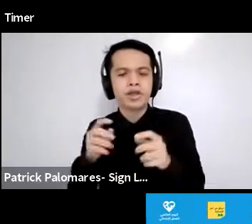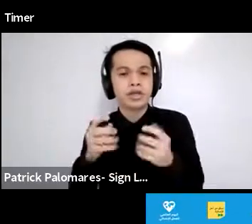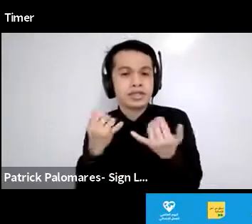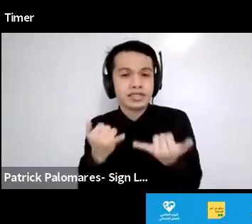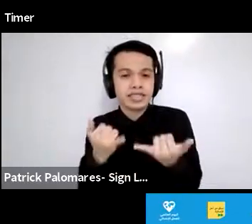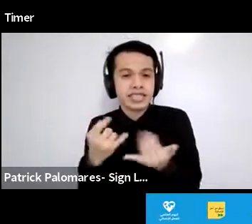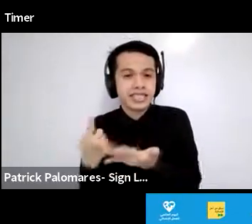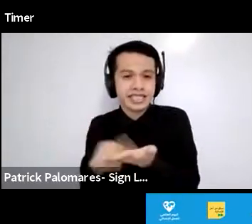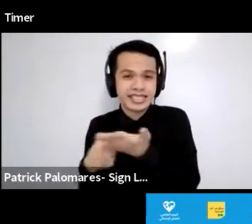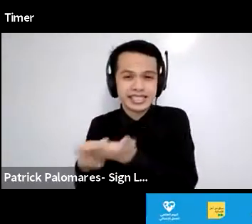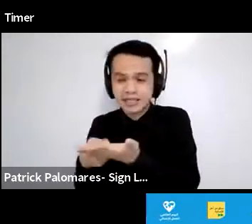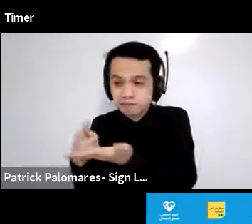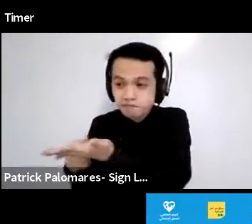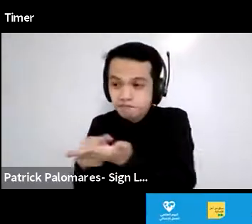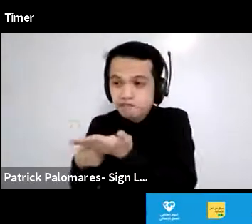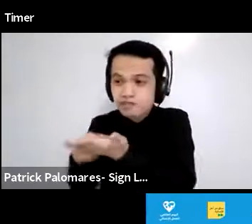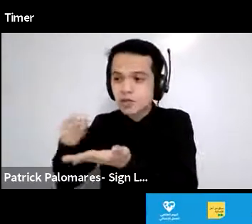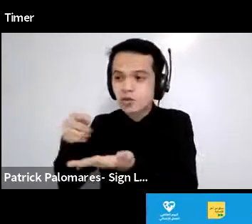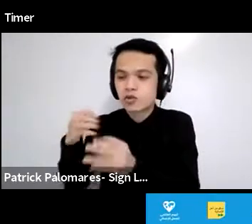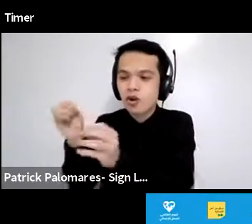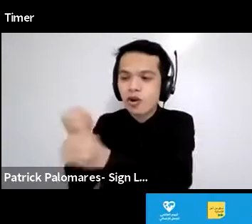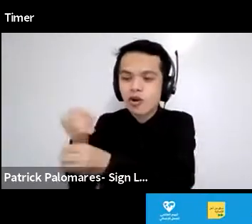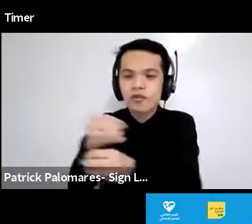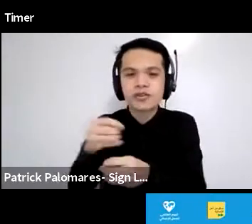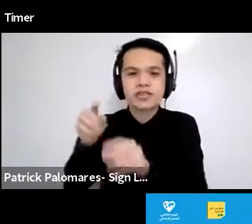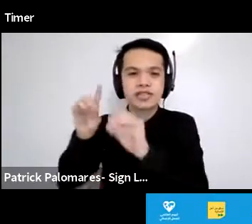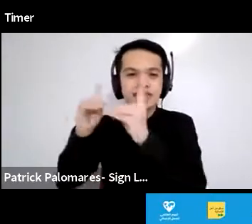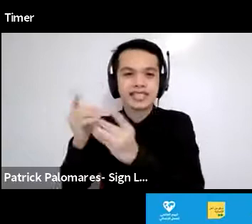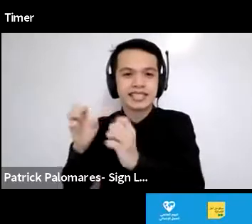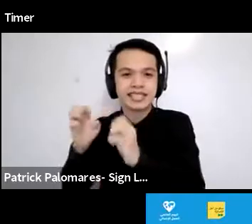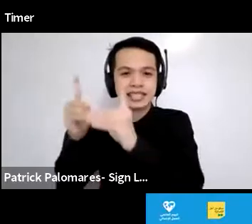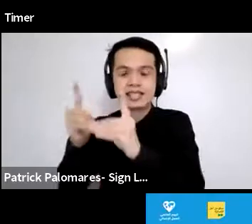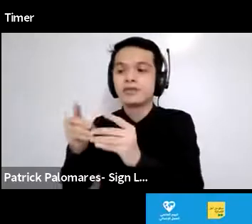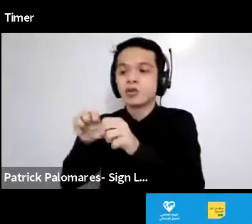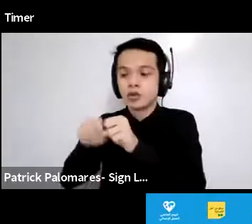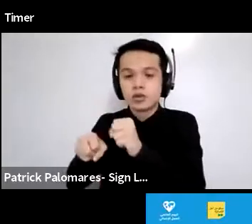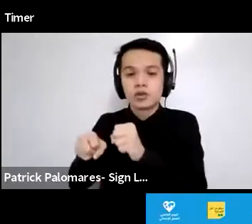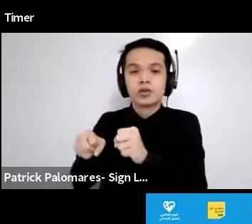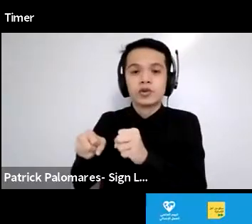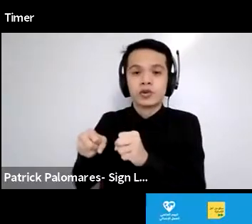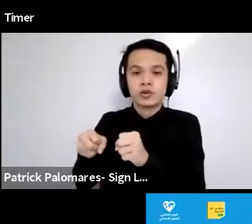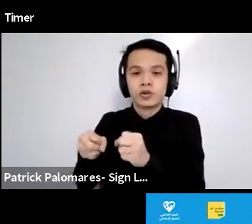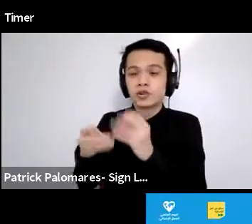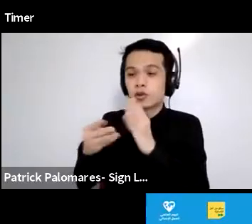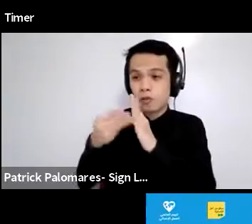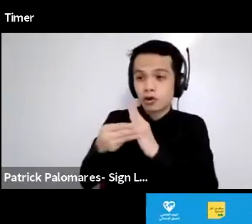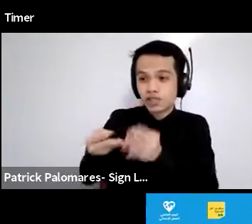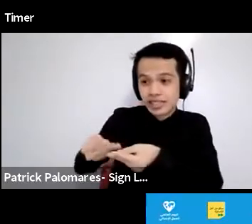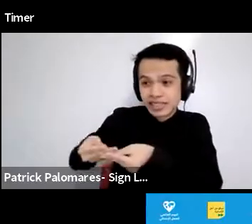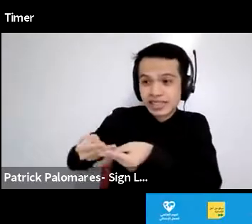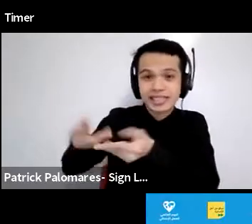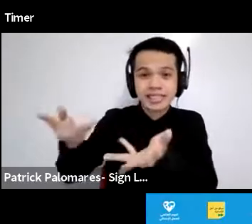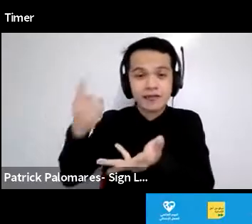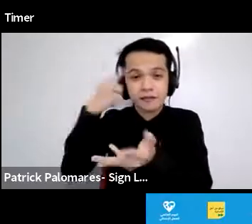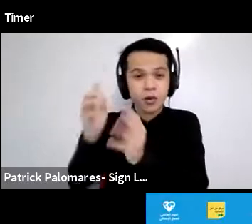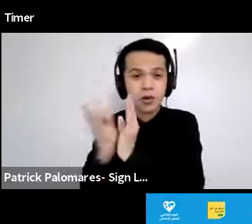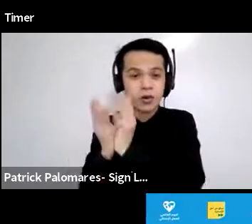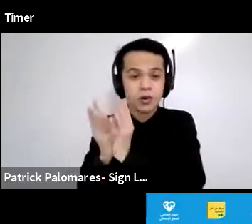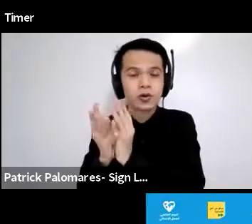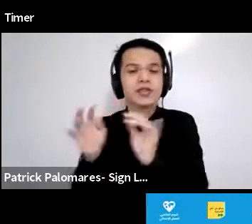talking to different regional offices of the Department of Education, so that aside from the climate modules which we're developing per community, we're